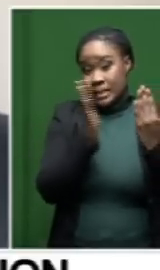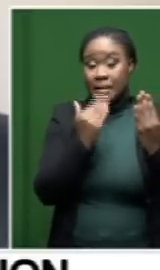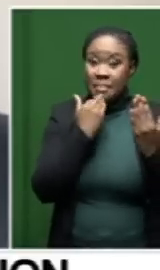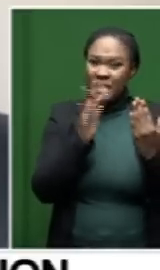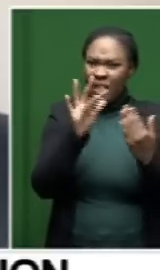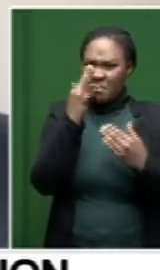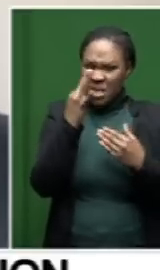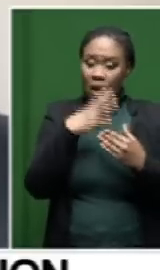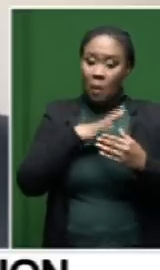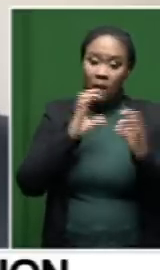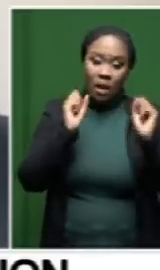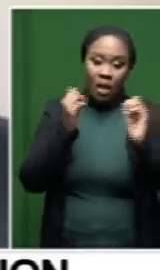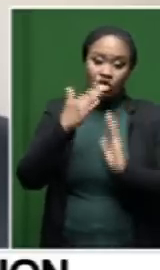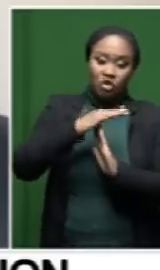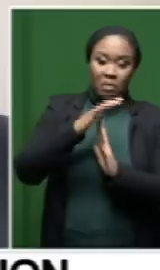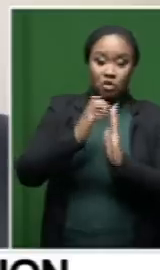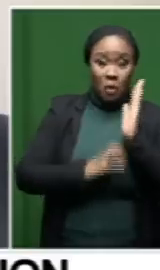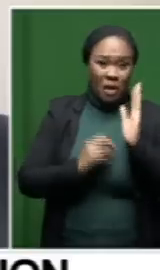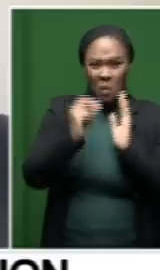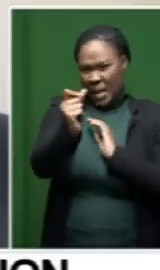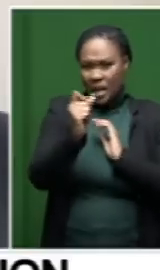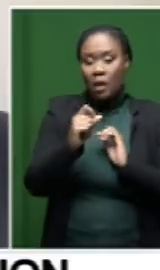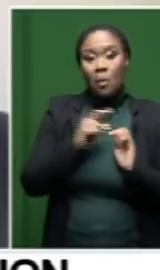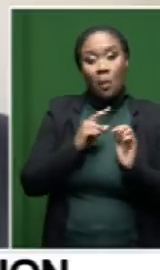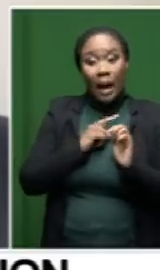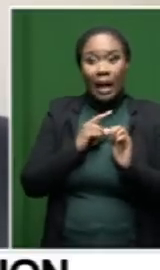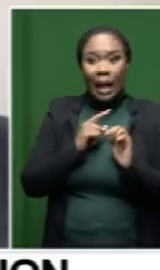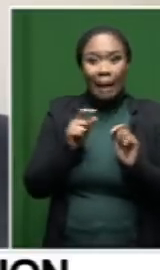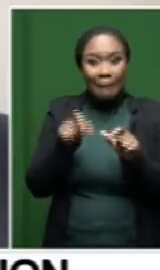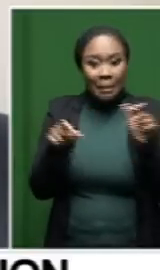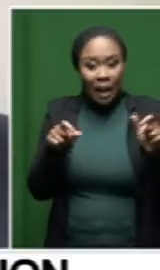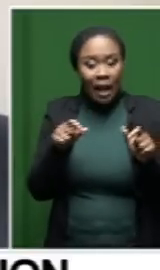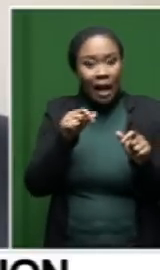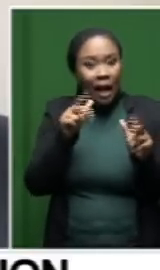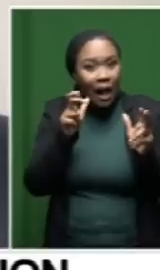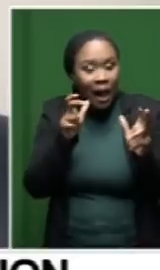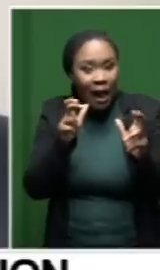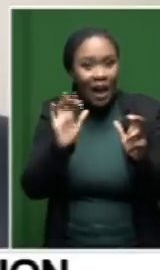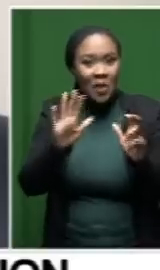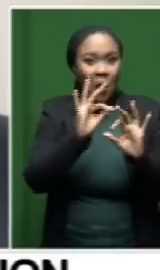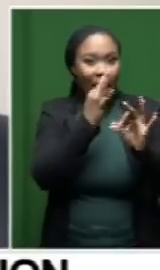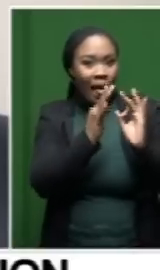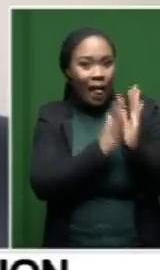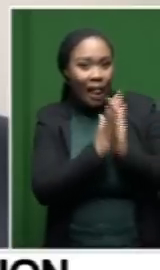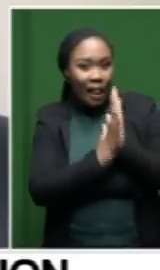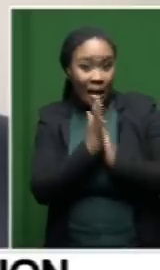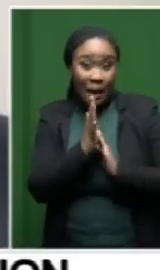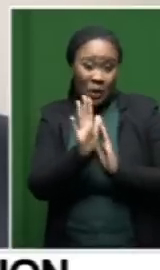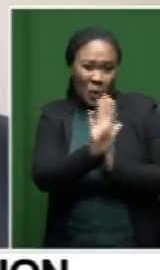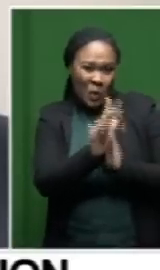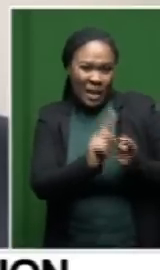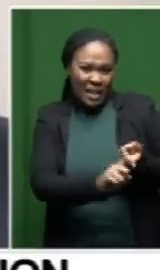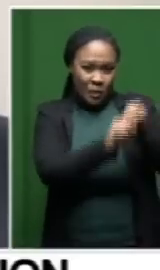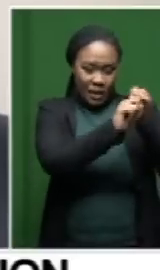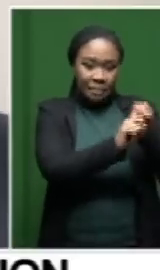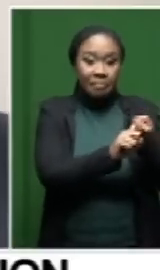about 5 minutes, this is our top story, and I think people are really enjoying your analysis of all of this. I want to talk still a little bit